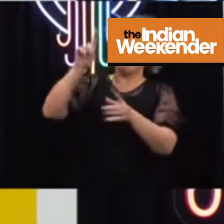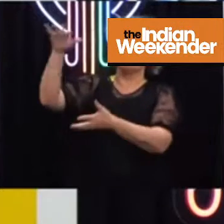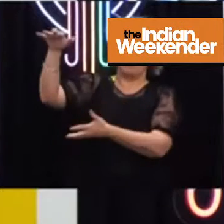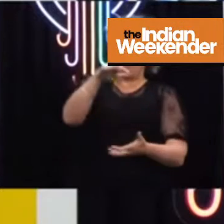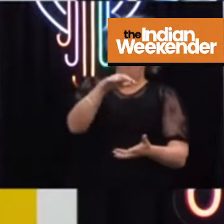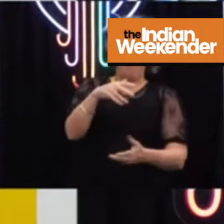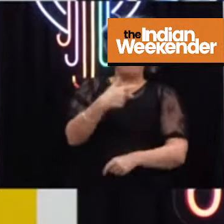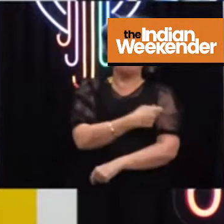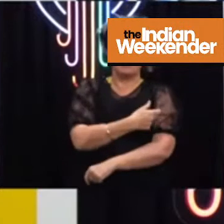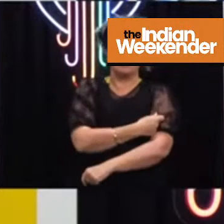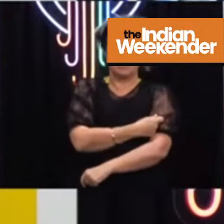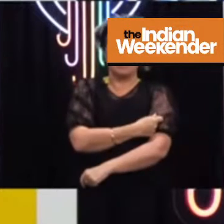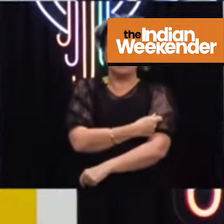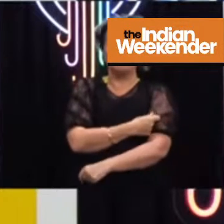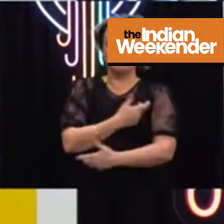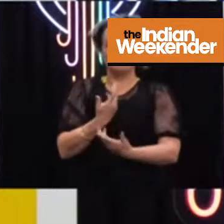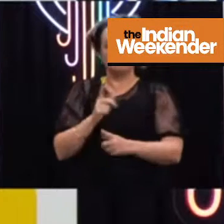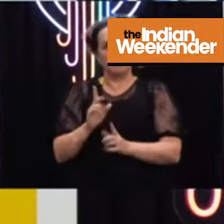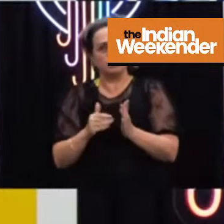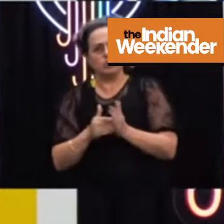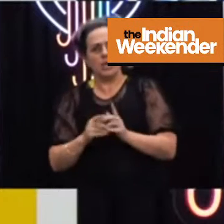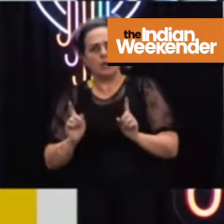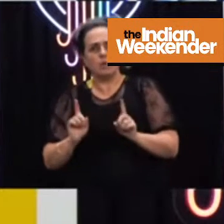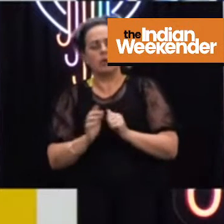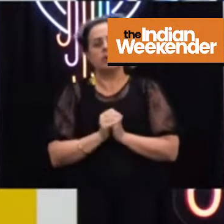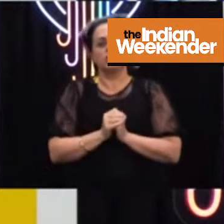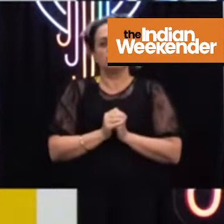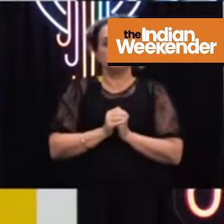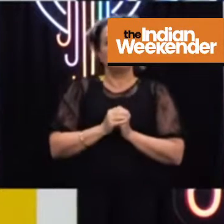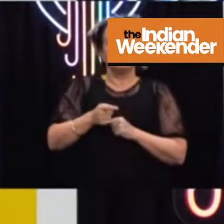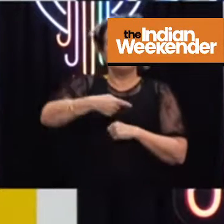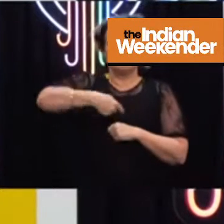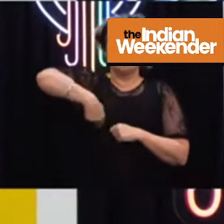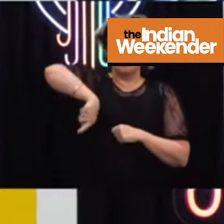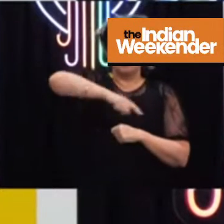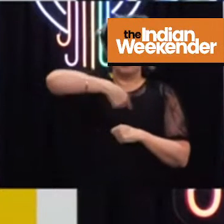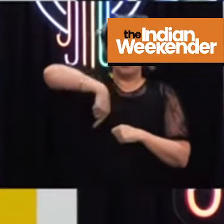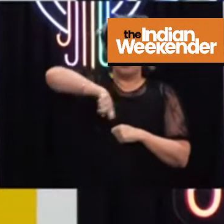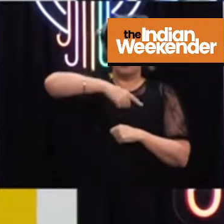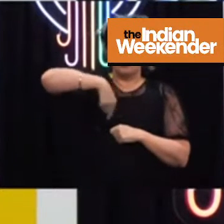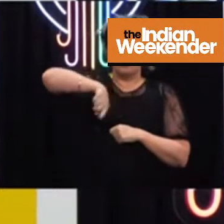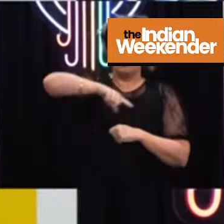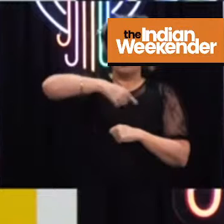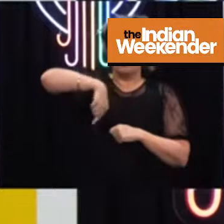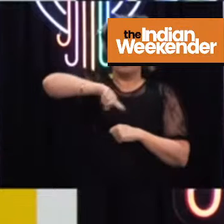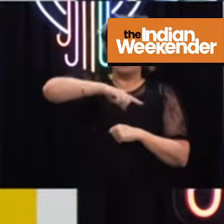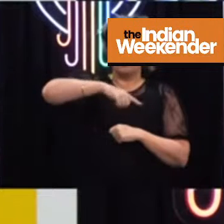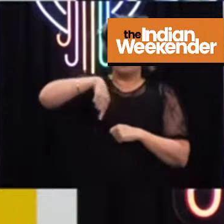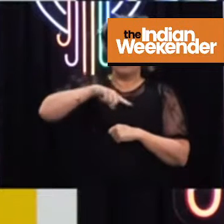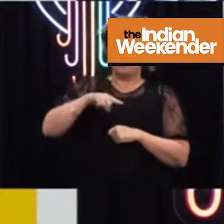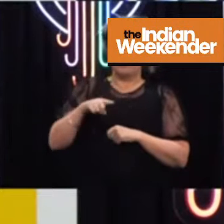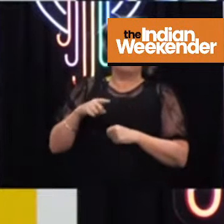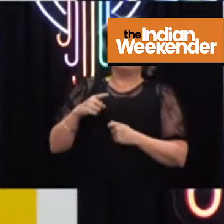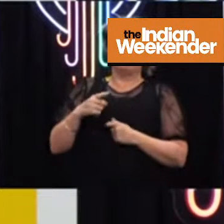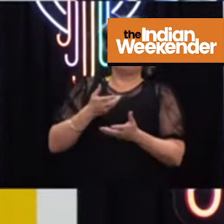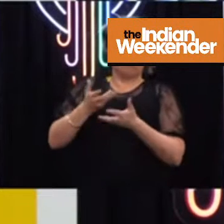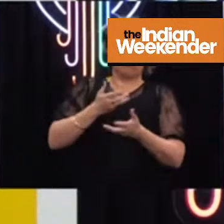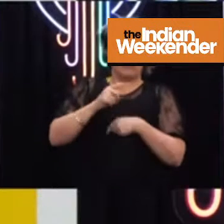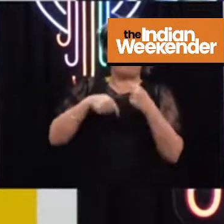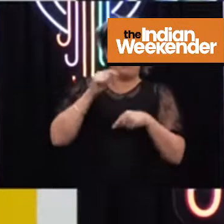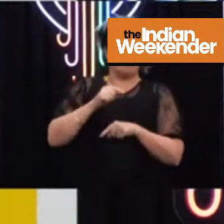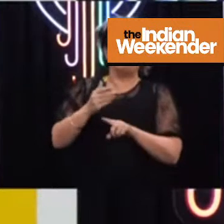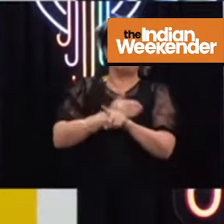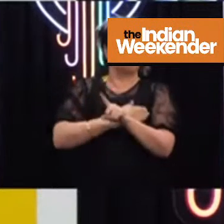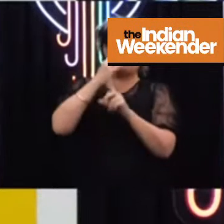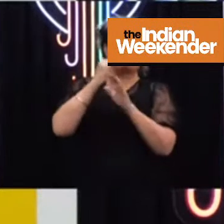often announced advanced purchase agreements well before even clinical trials were completed, and then at